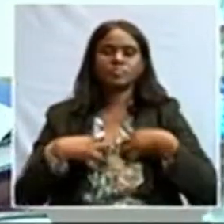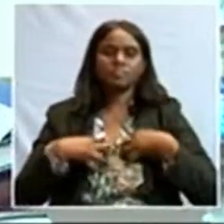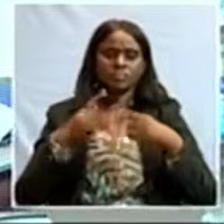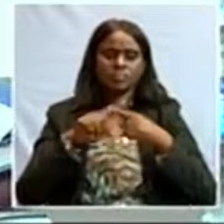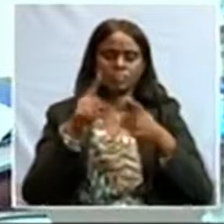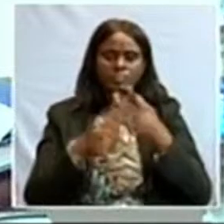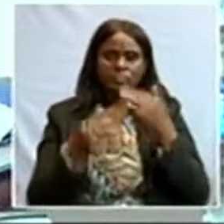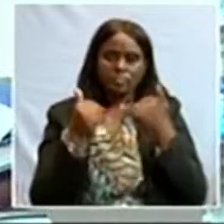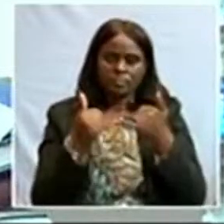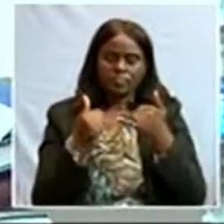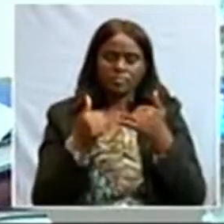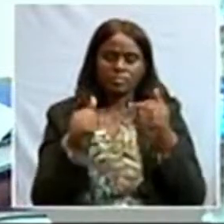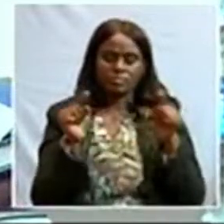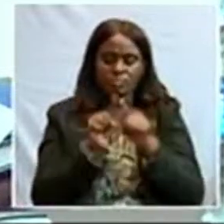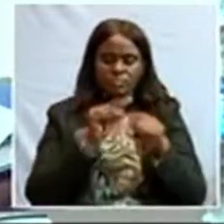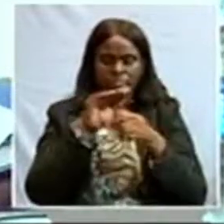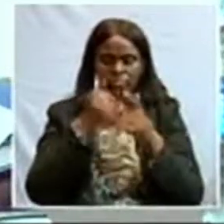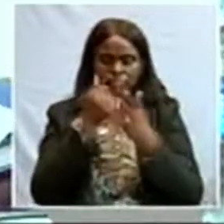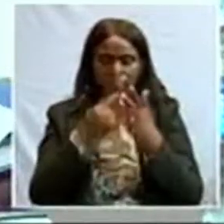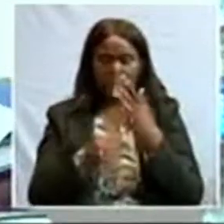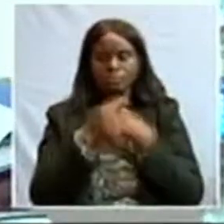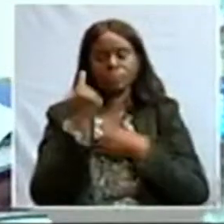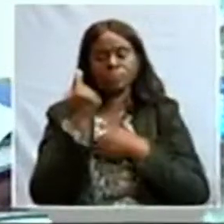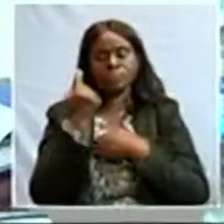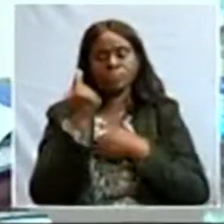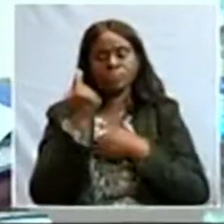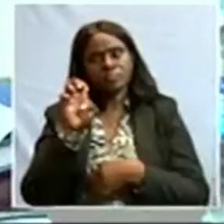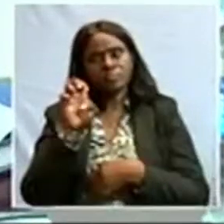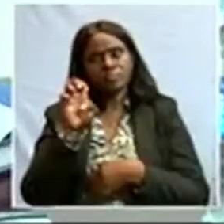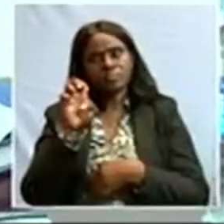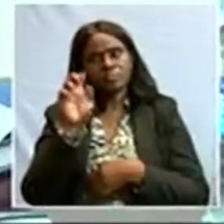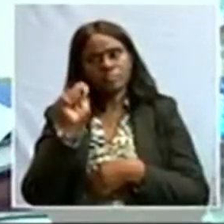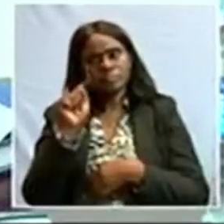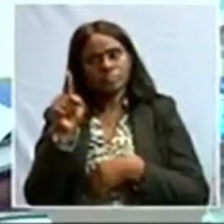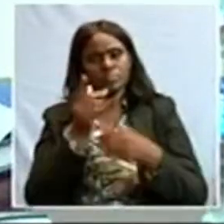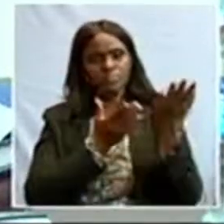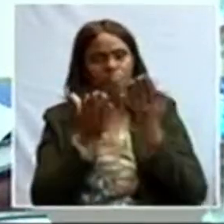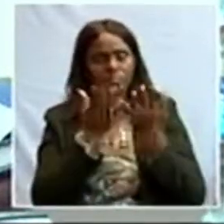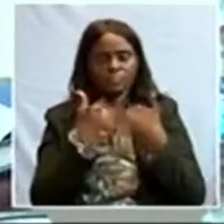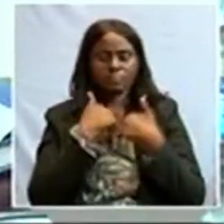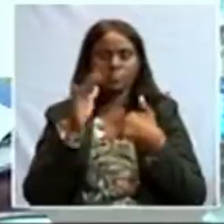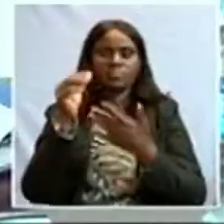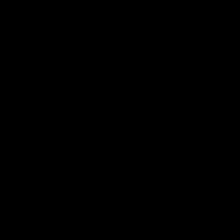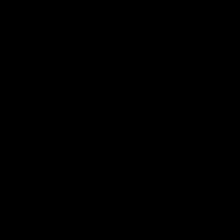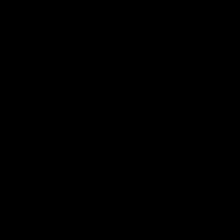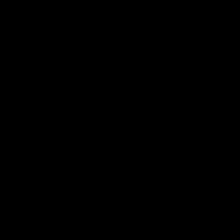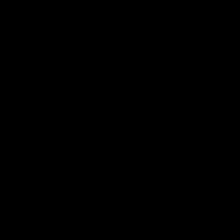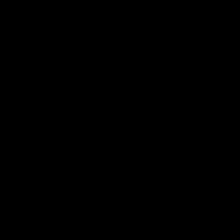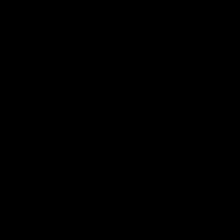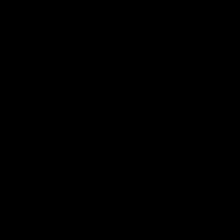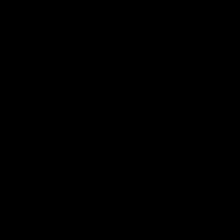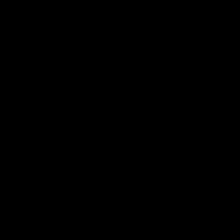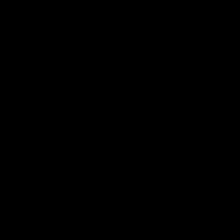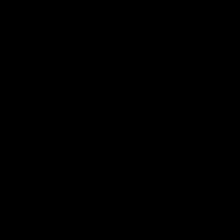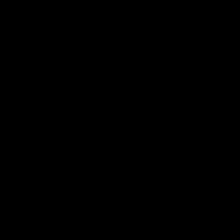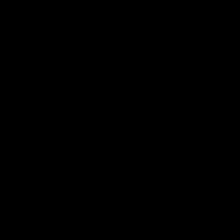However, the only veterinary services has its function and budget devolved to local.